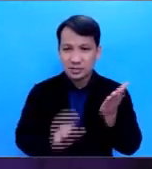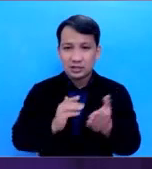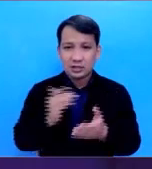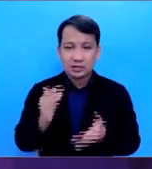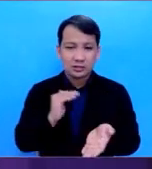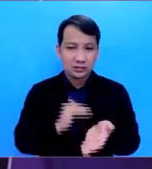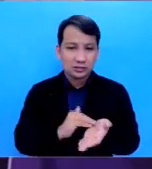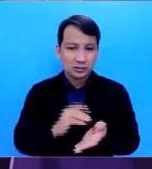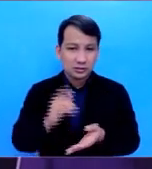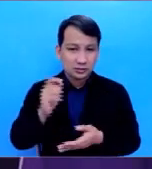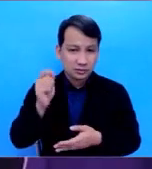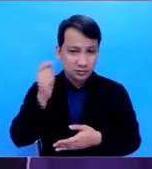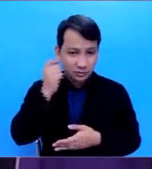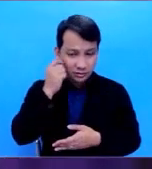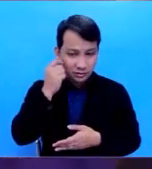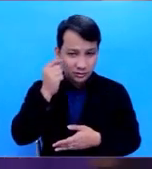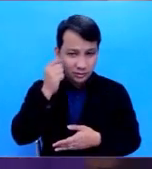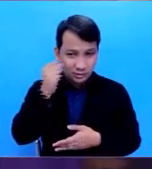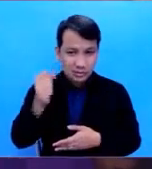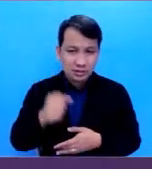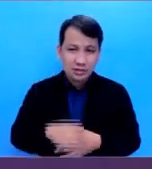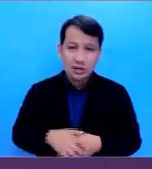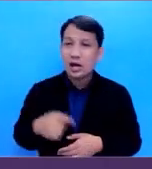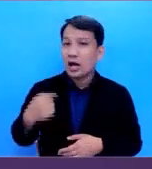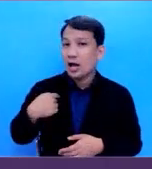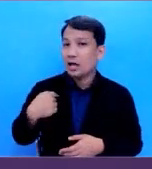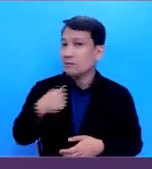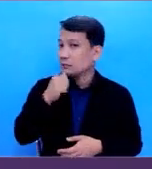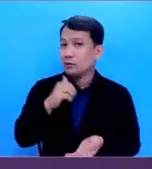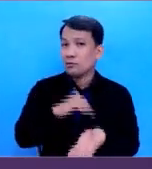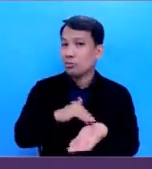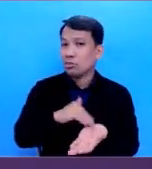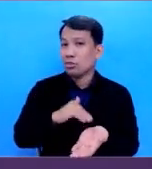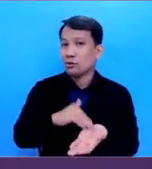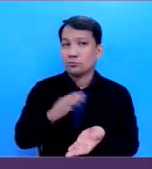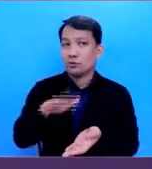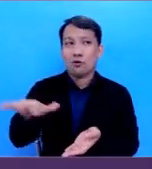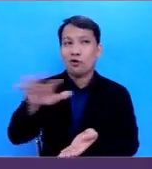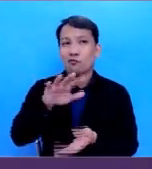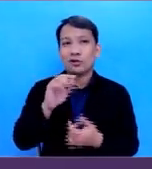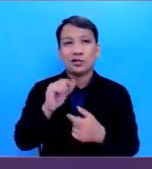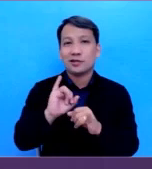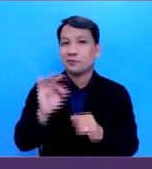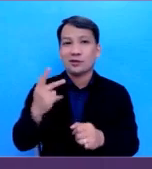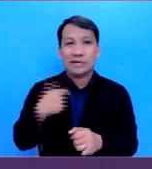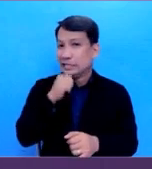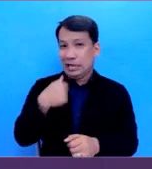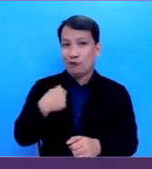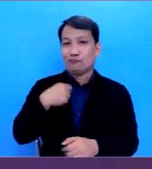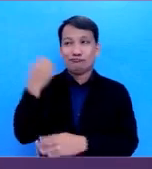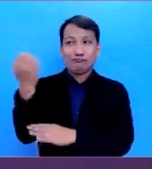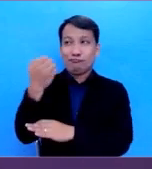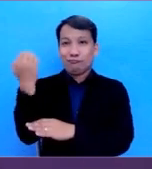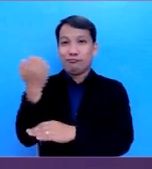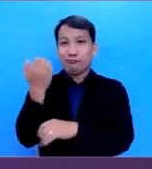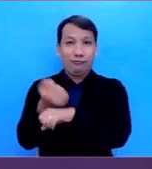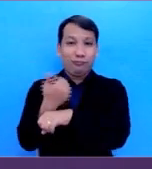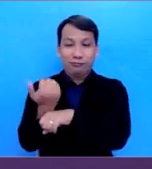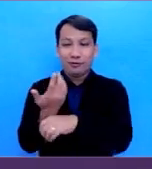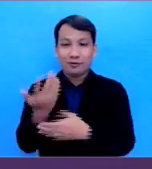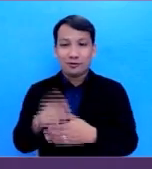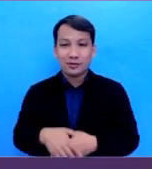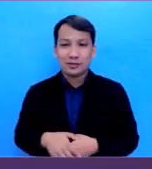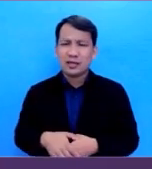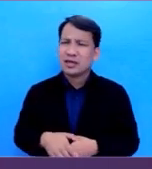Taylor Swift. Not the type of doctor you would want around in case of an emergency. Unless your